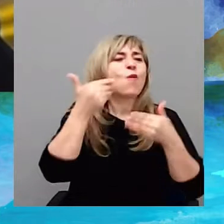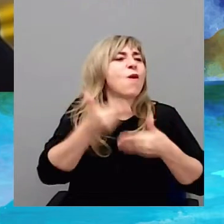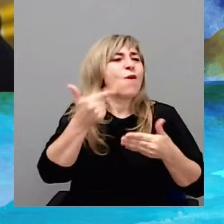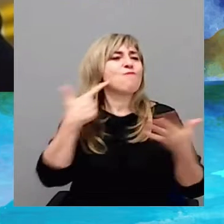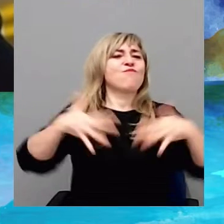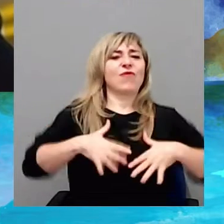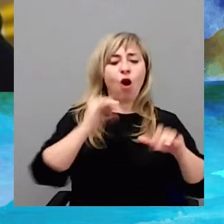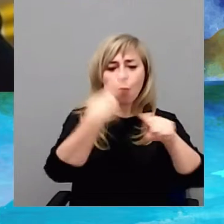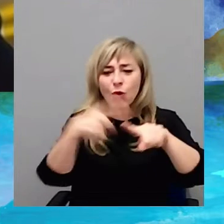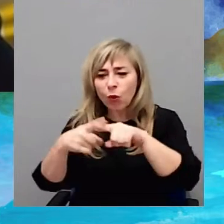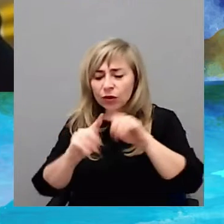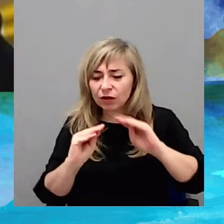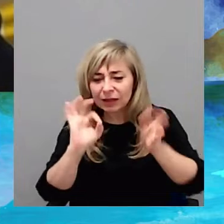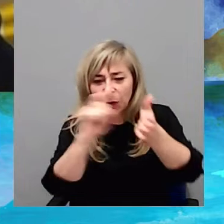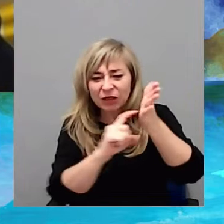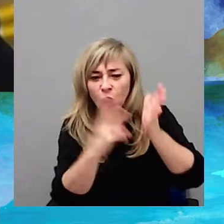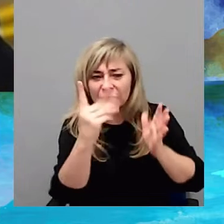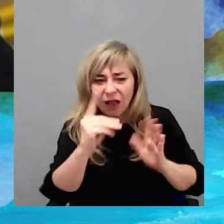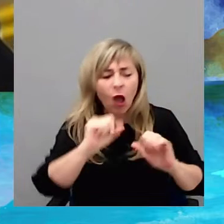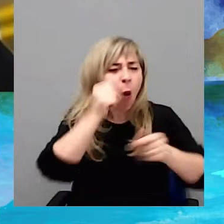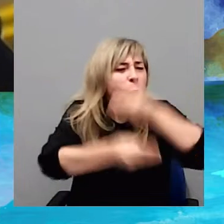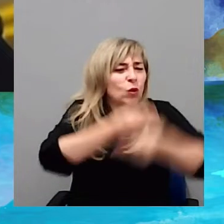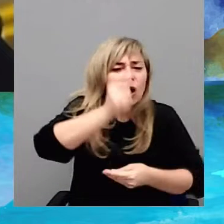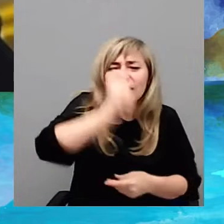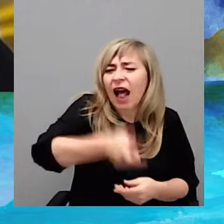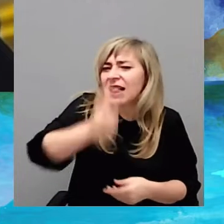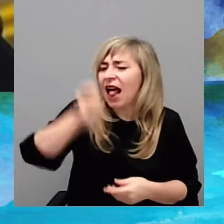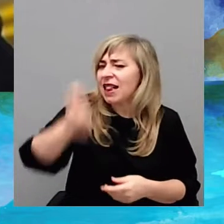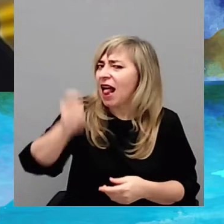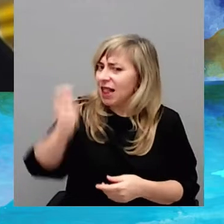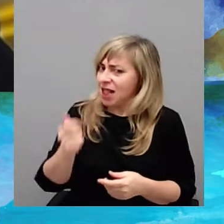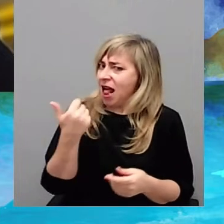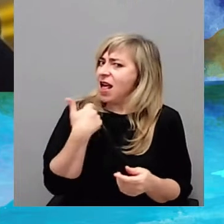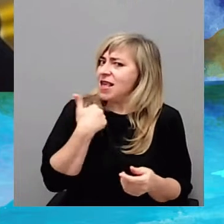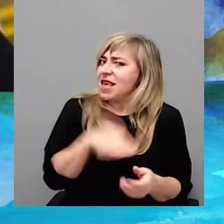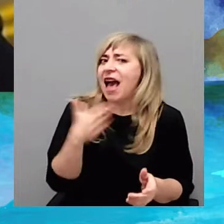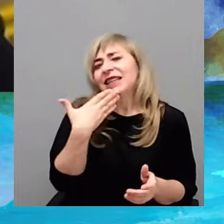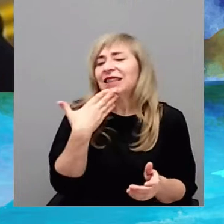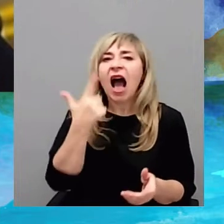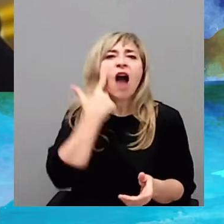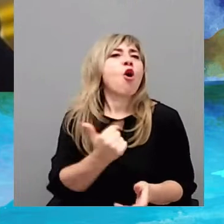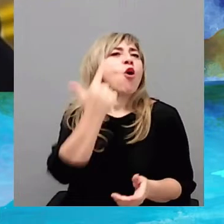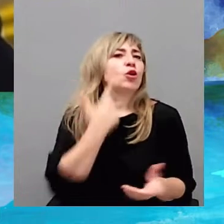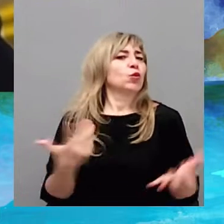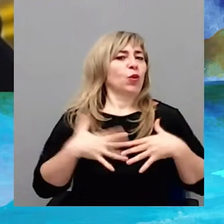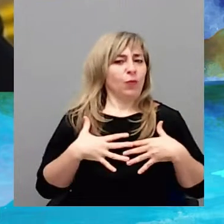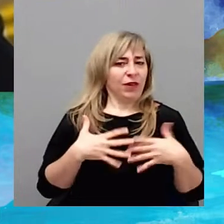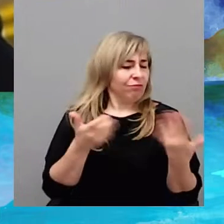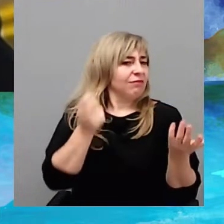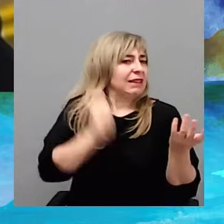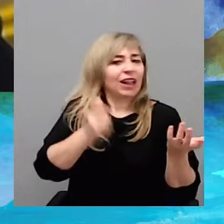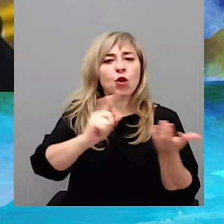seeing products printed in 3D, and this is being